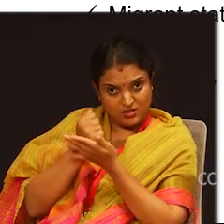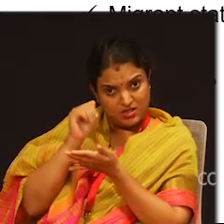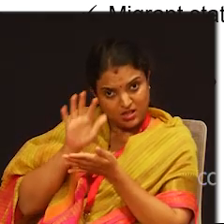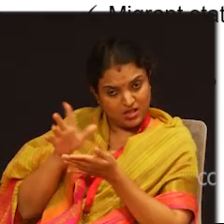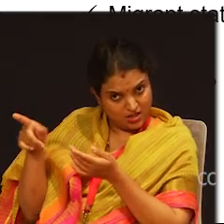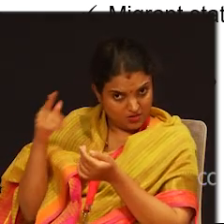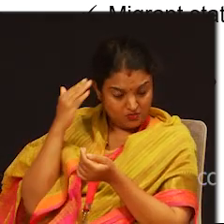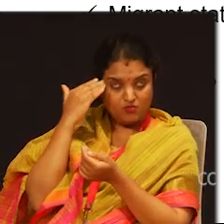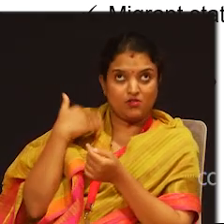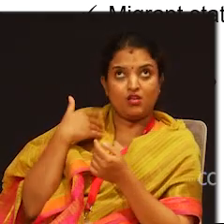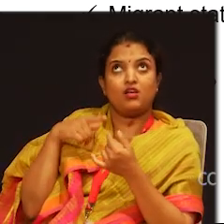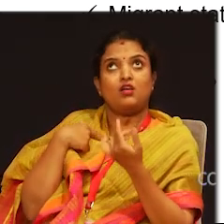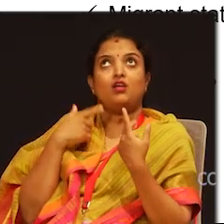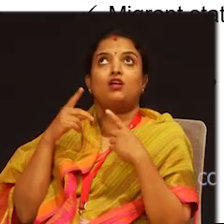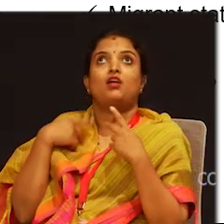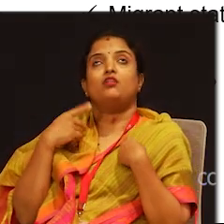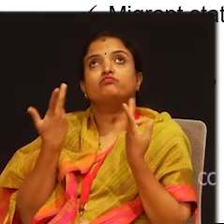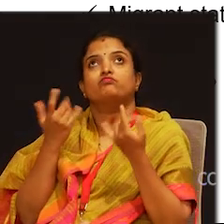she was born?